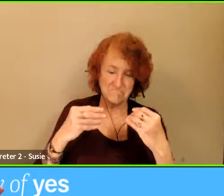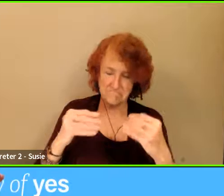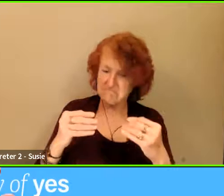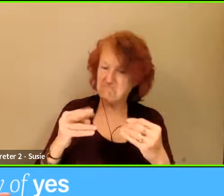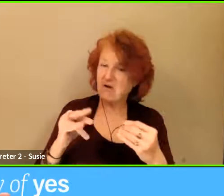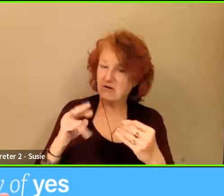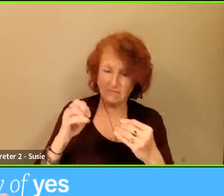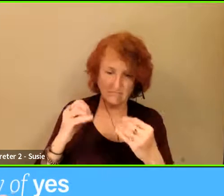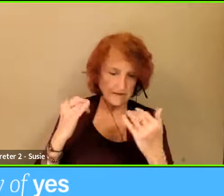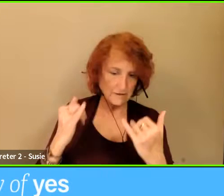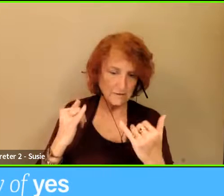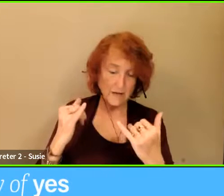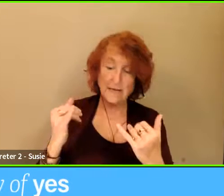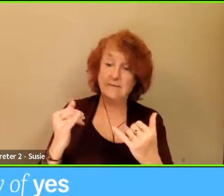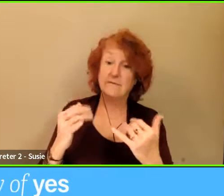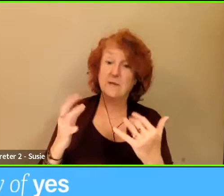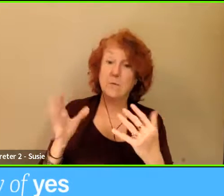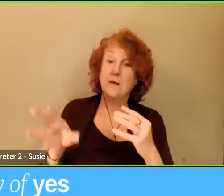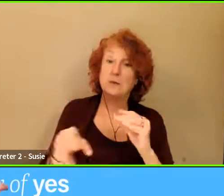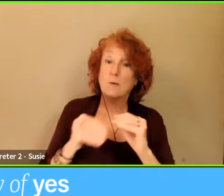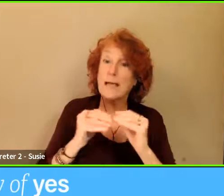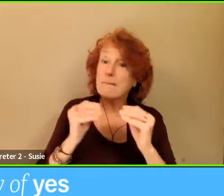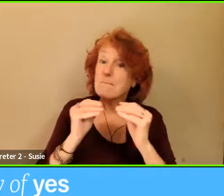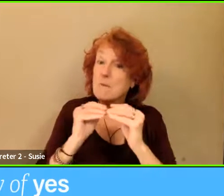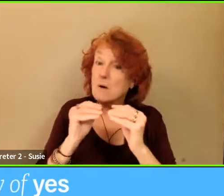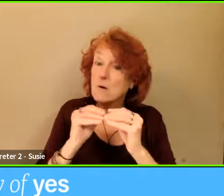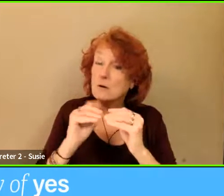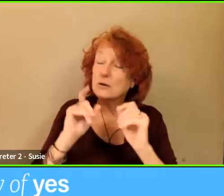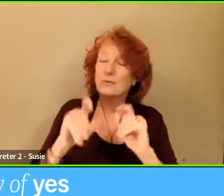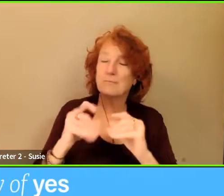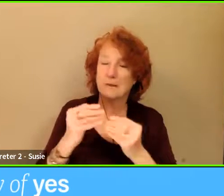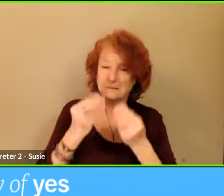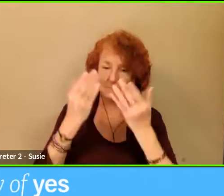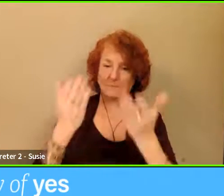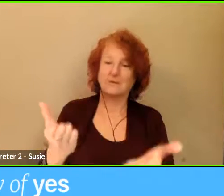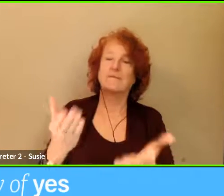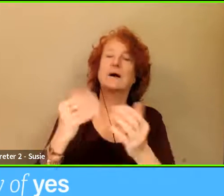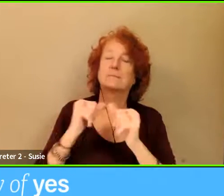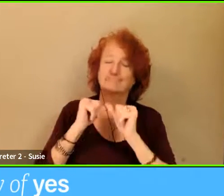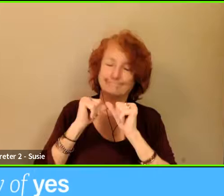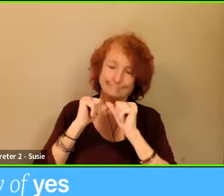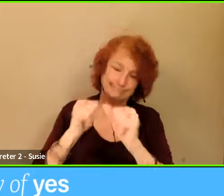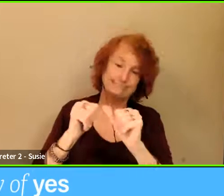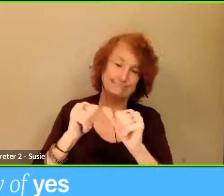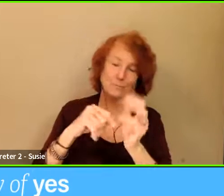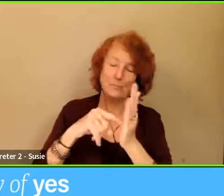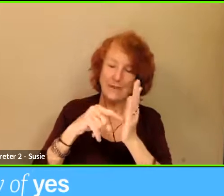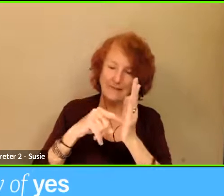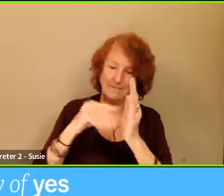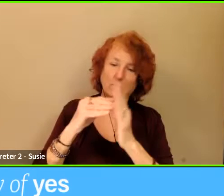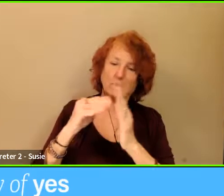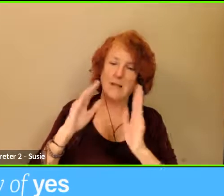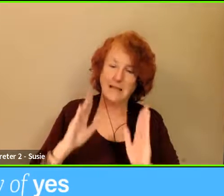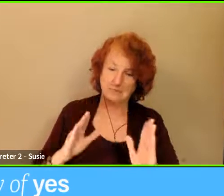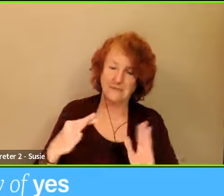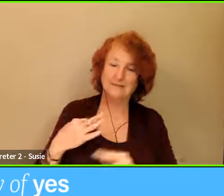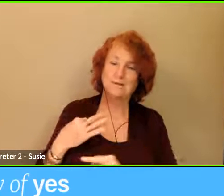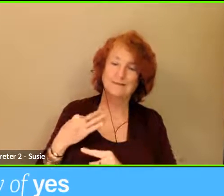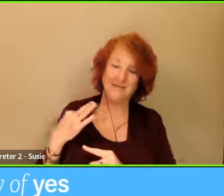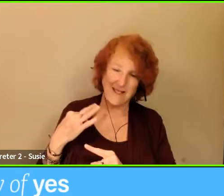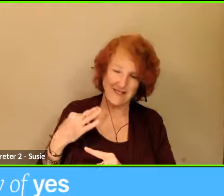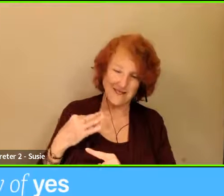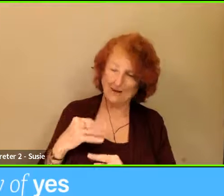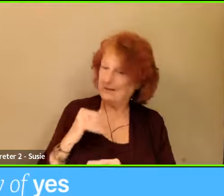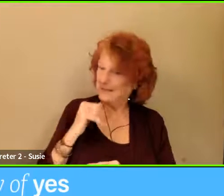you want to go bigger, you have to provide permanently affordable housing. And so it's a voluntary framework. So